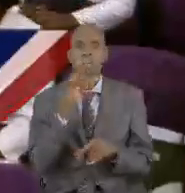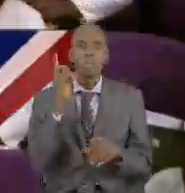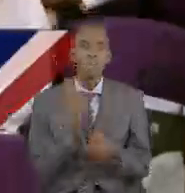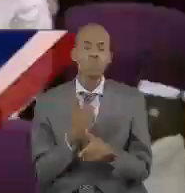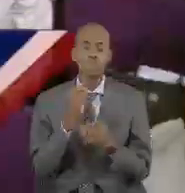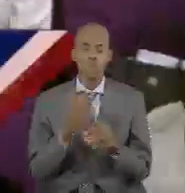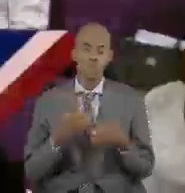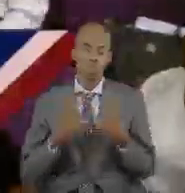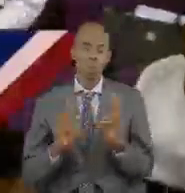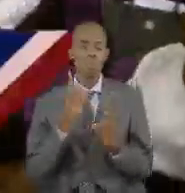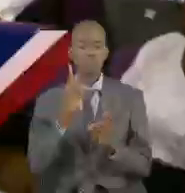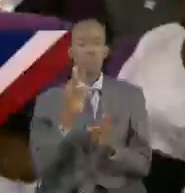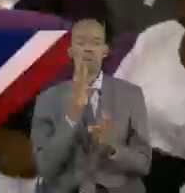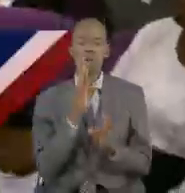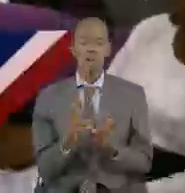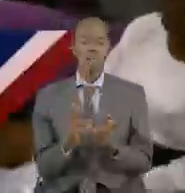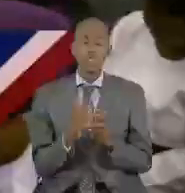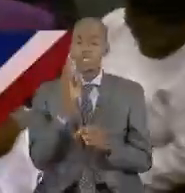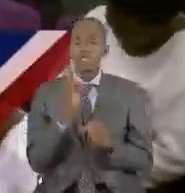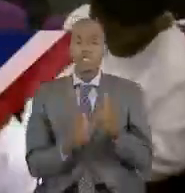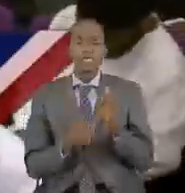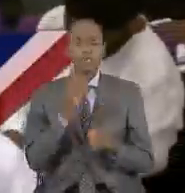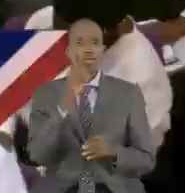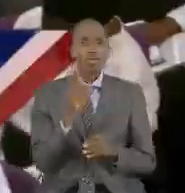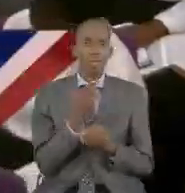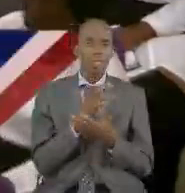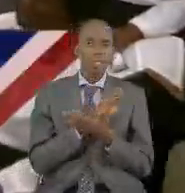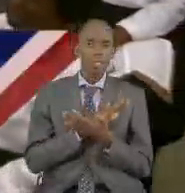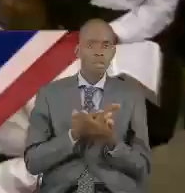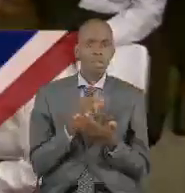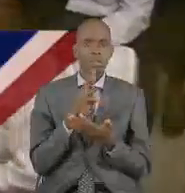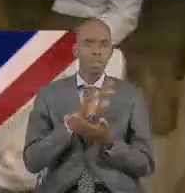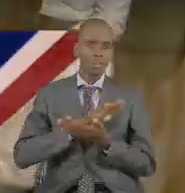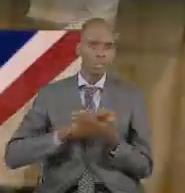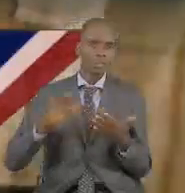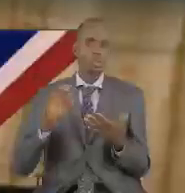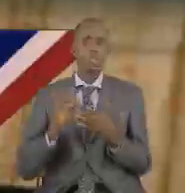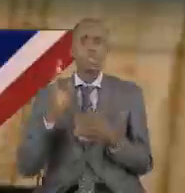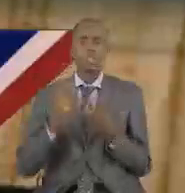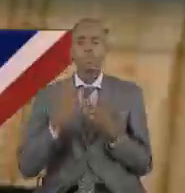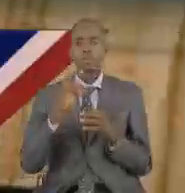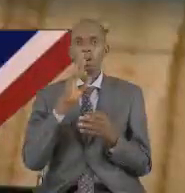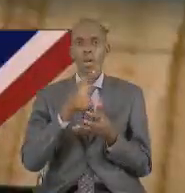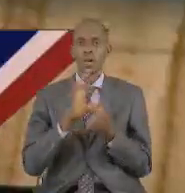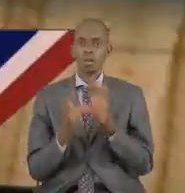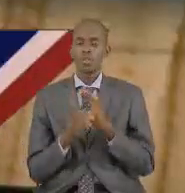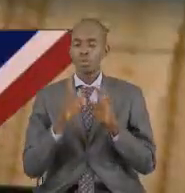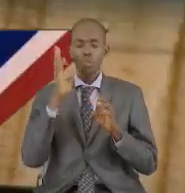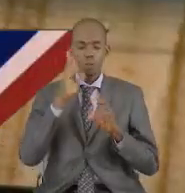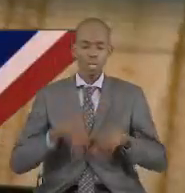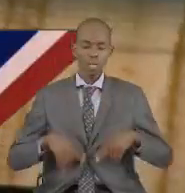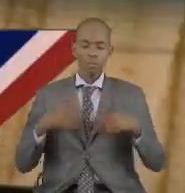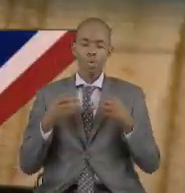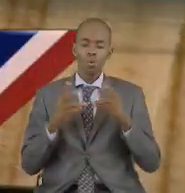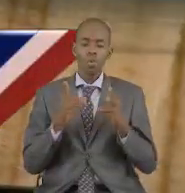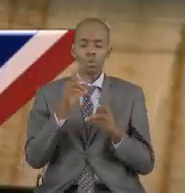are. If you are righteous, you'll always be the way you are. If you are converted, you'll be the way you are. If you